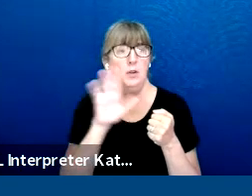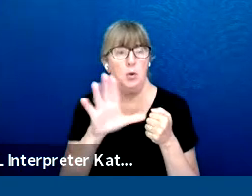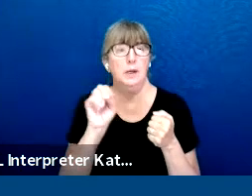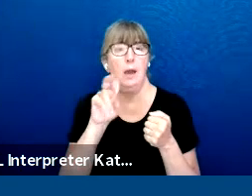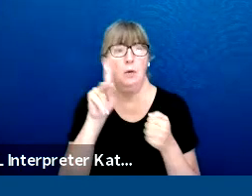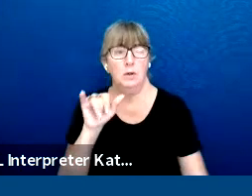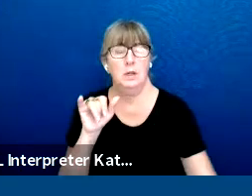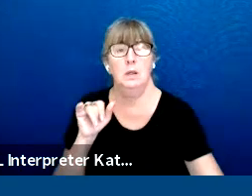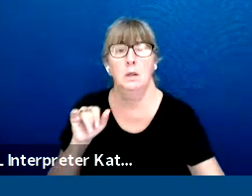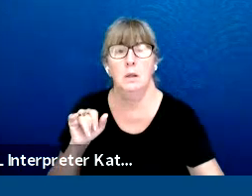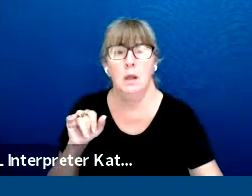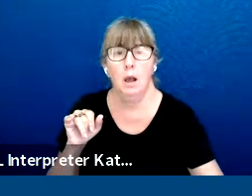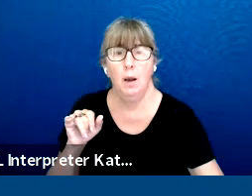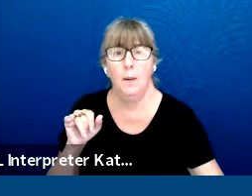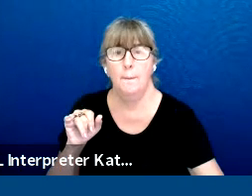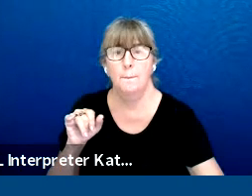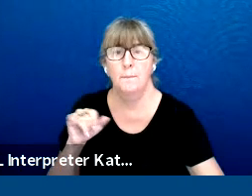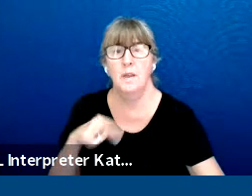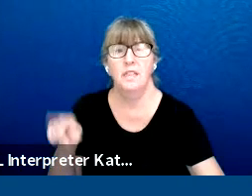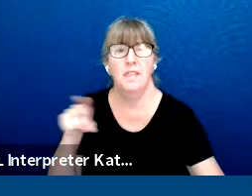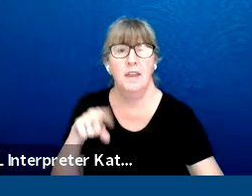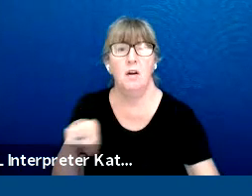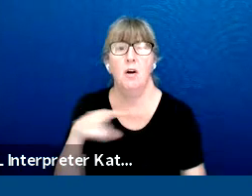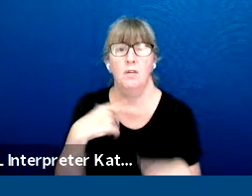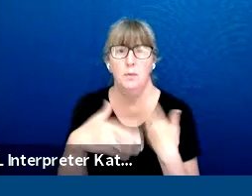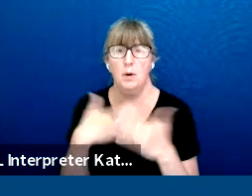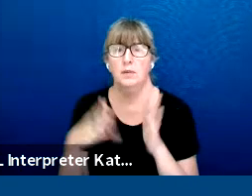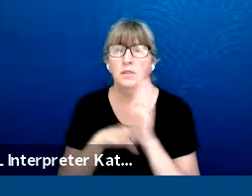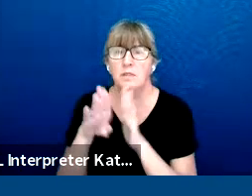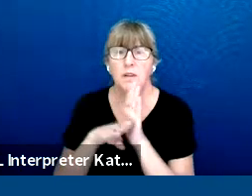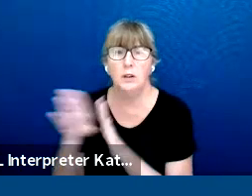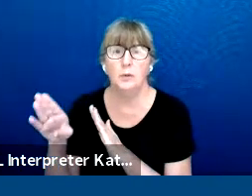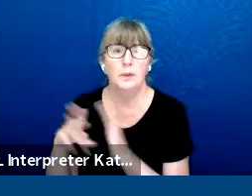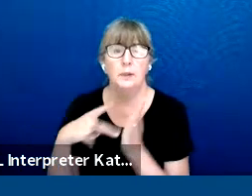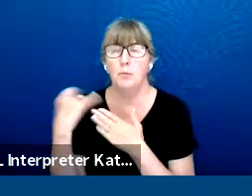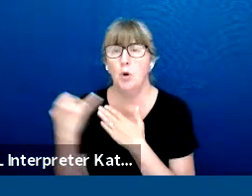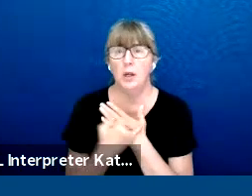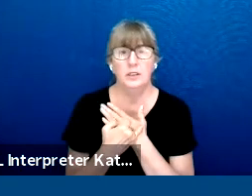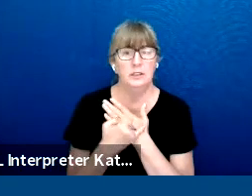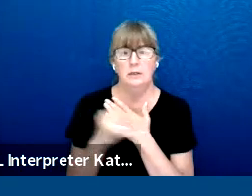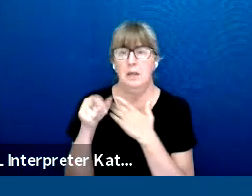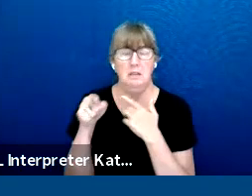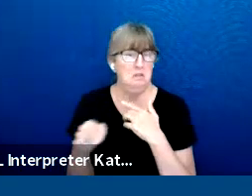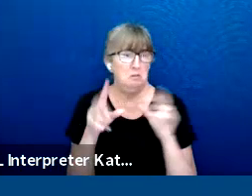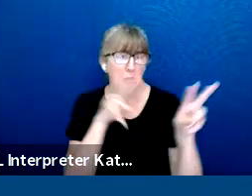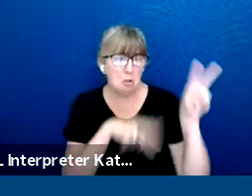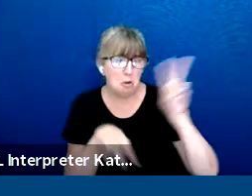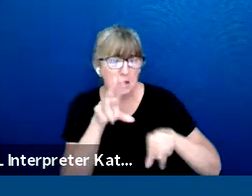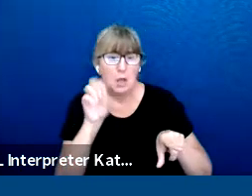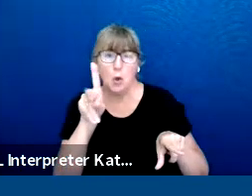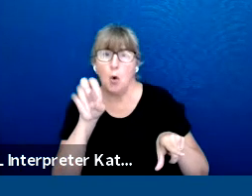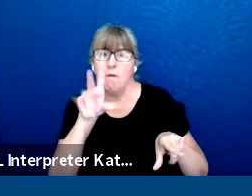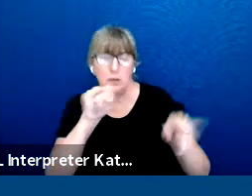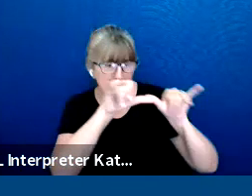They are in the process of developing projects like this, going in and looking at culvert sizes, and do they need to